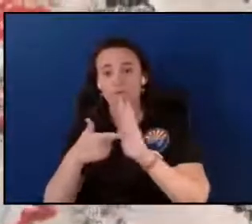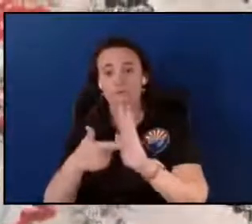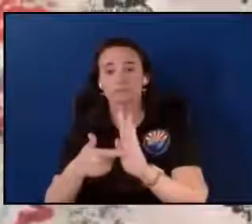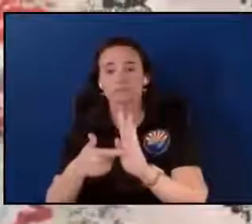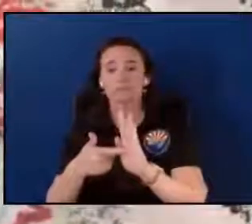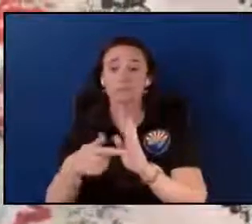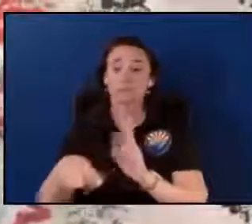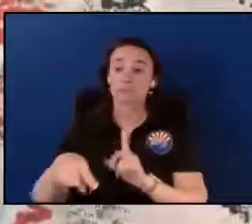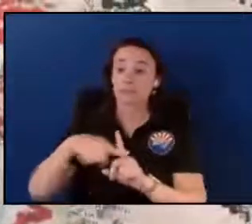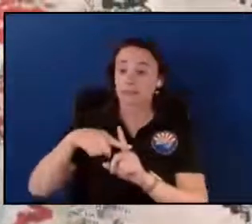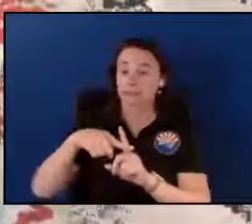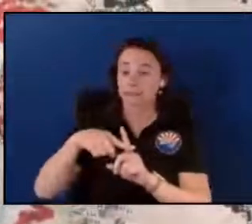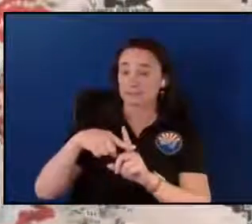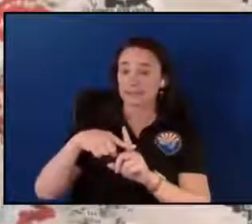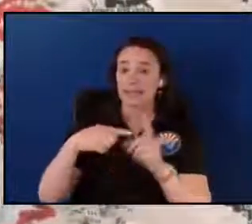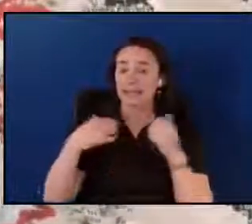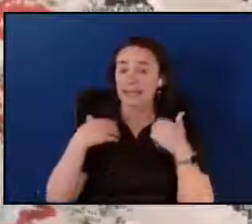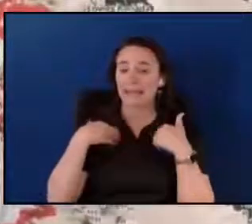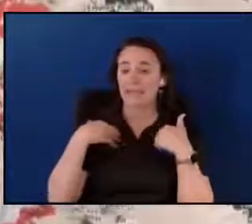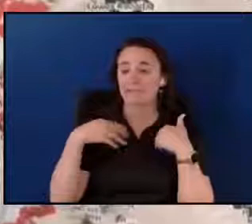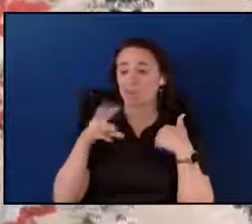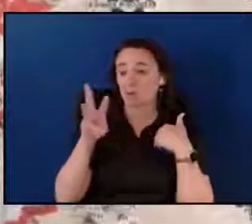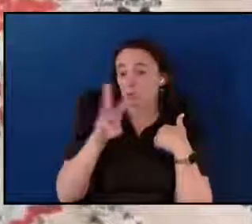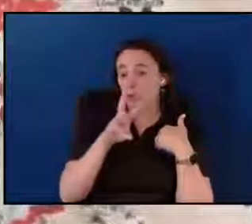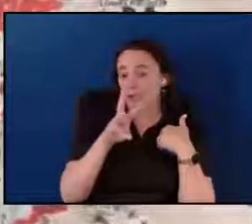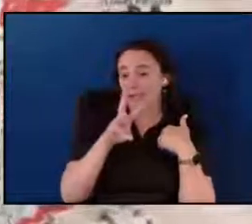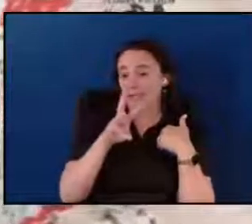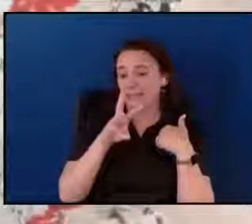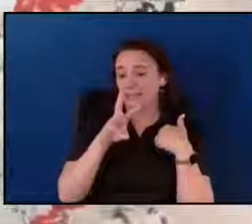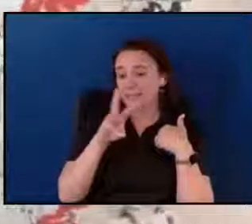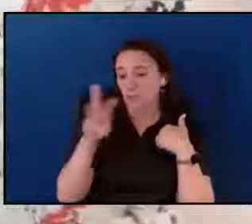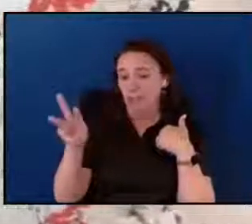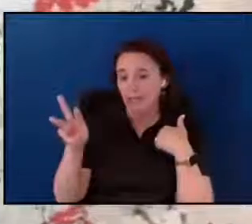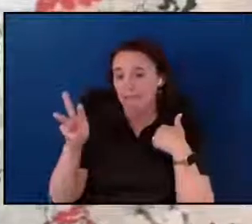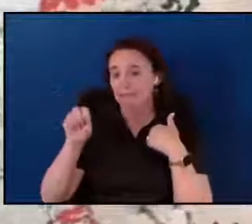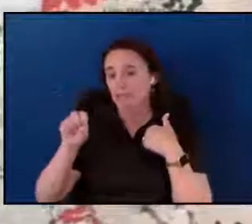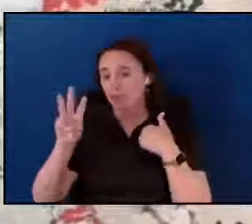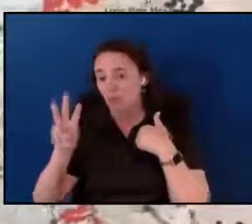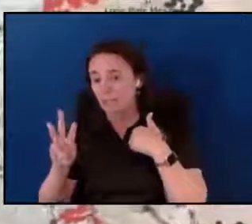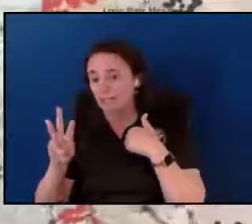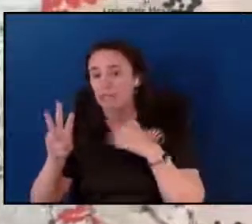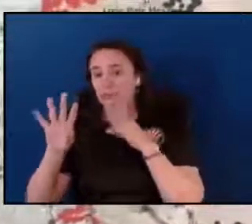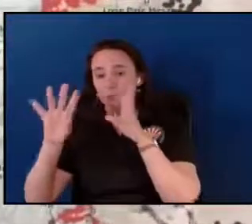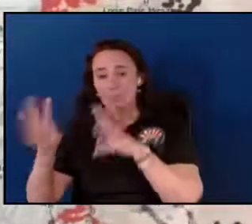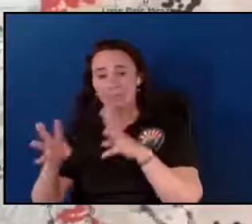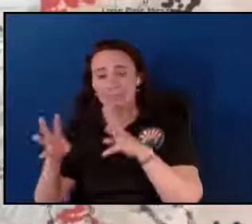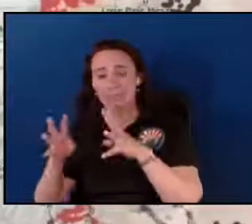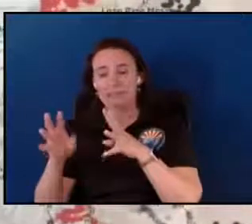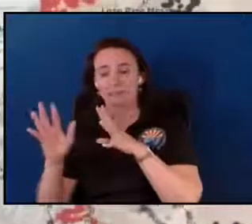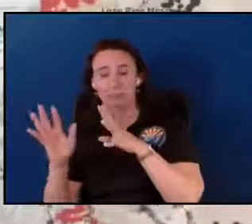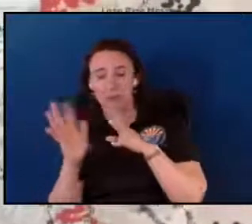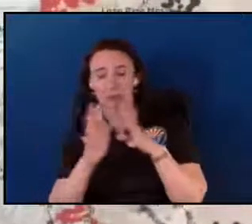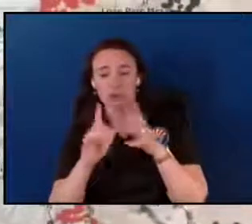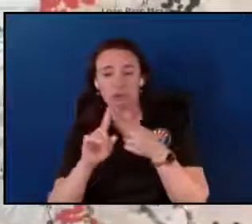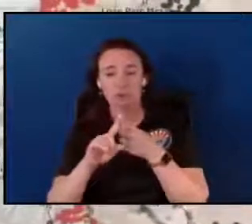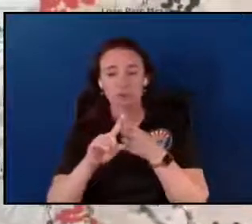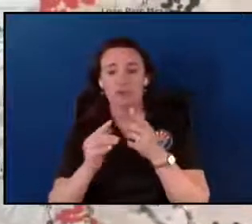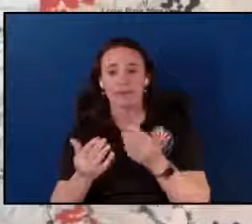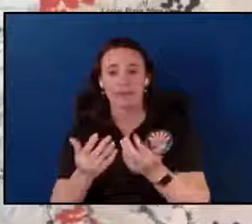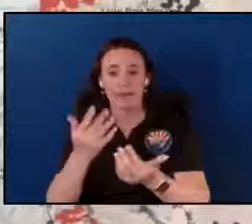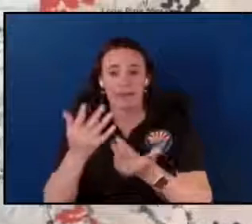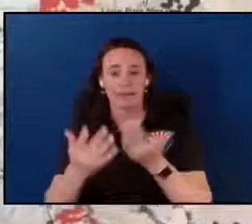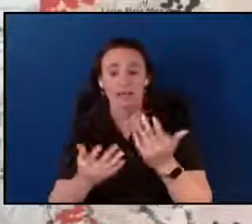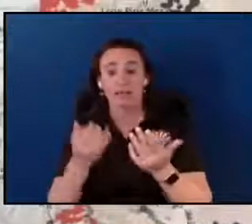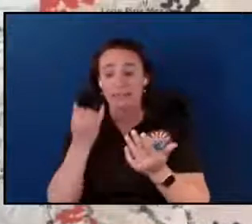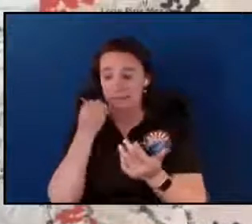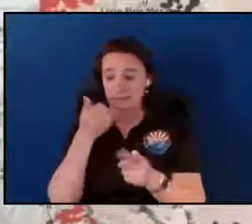is that we have those west-southwest winds which are pushing back into the fire. But as we've been dealing with this, as some of you guys who have really been paying attention, we